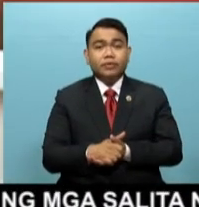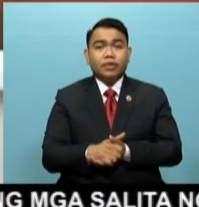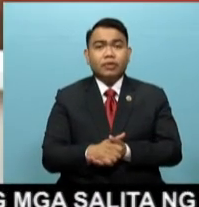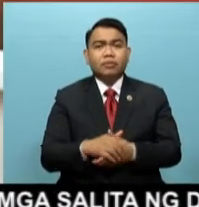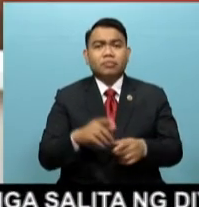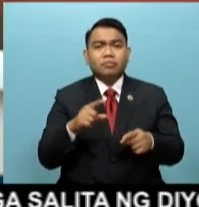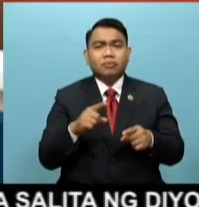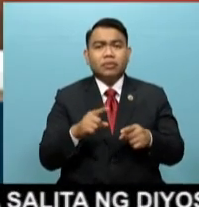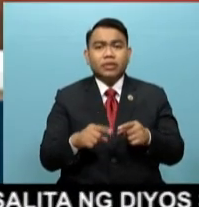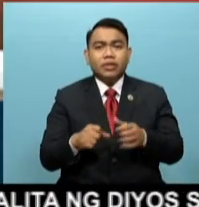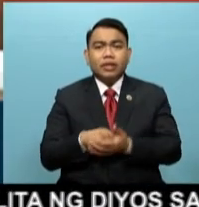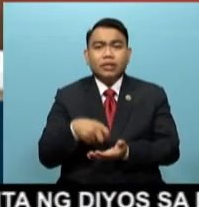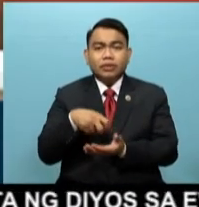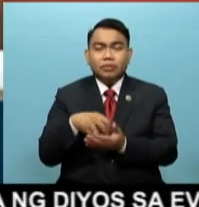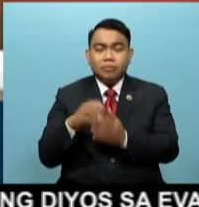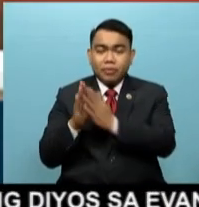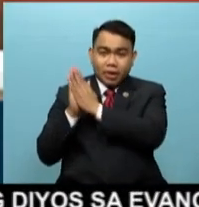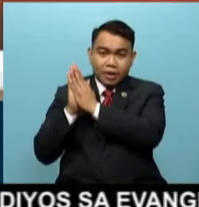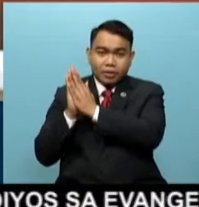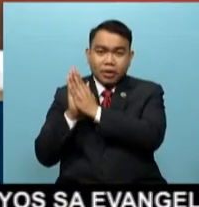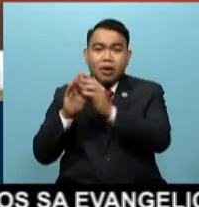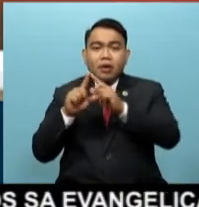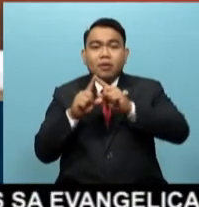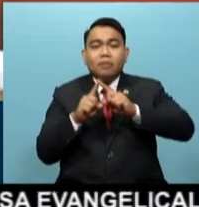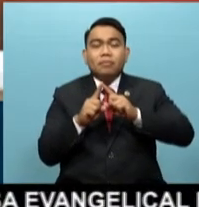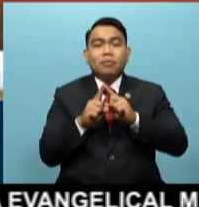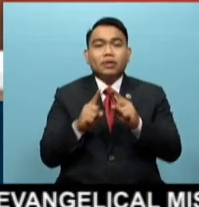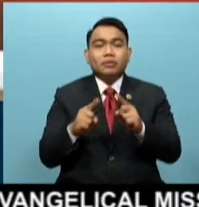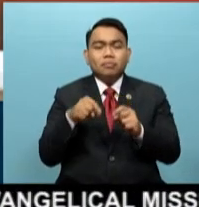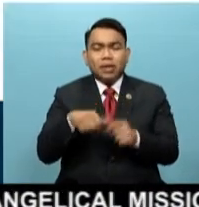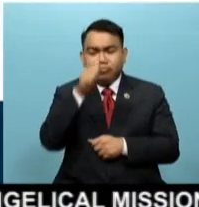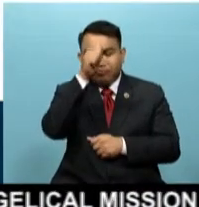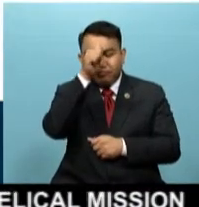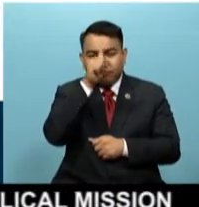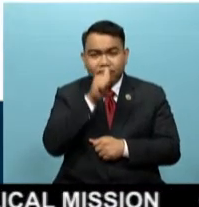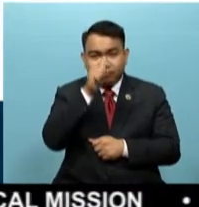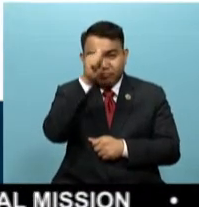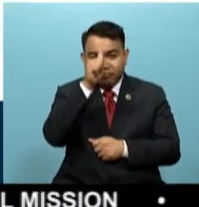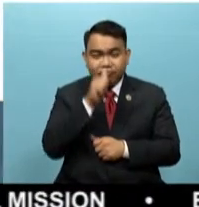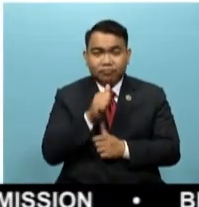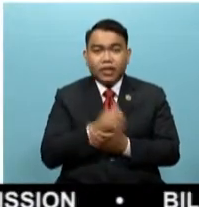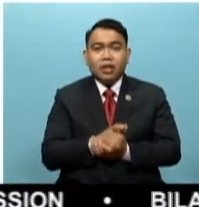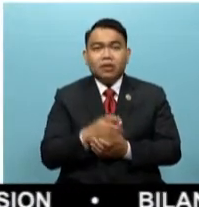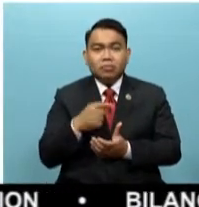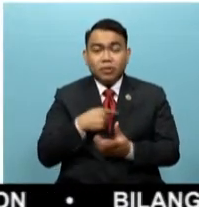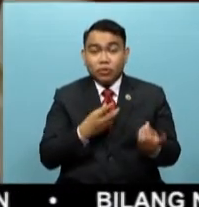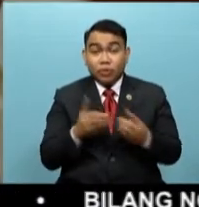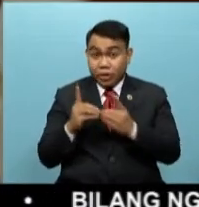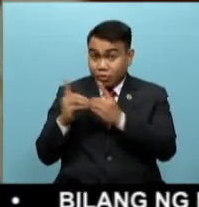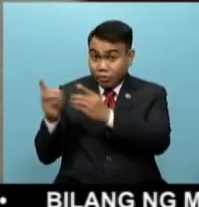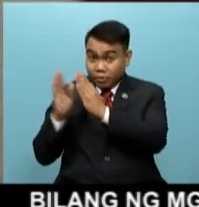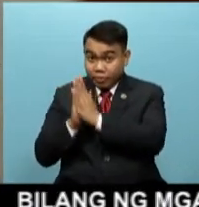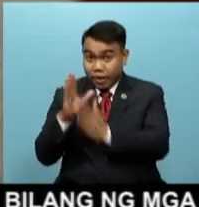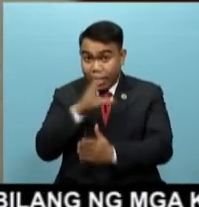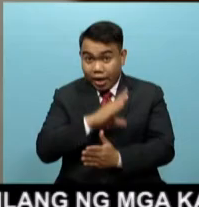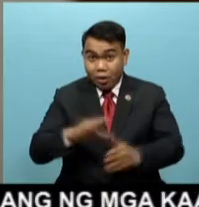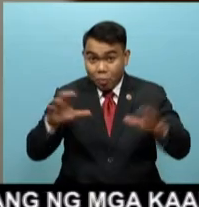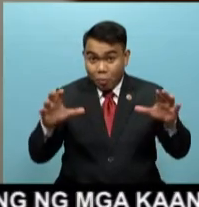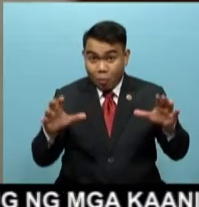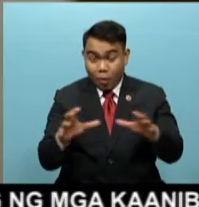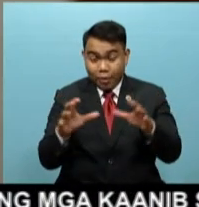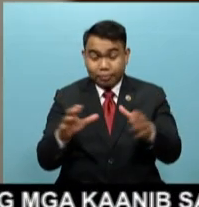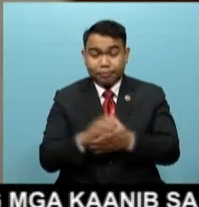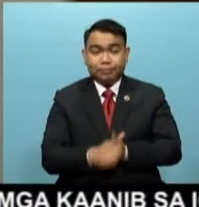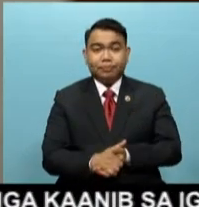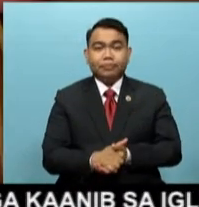on prayers, but of course, I have to persevere as well. I call it panata at Goa. Sister Dang,